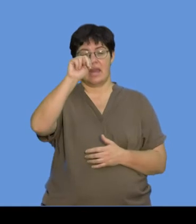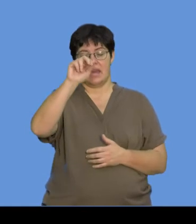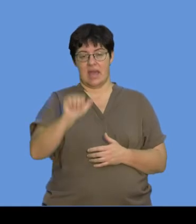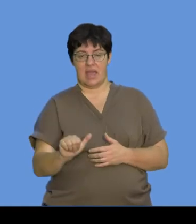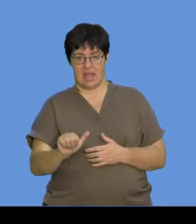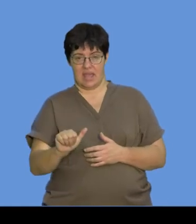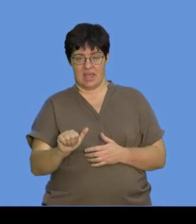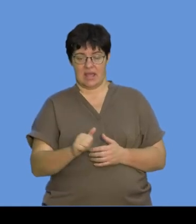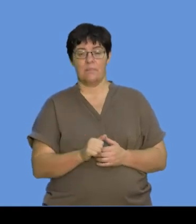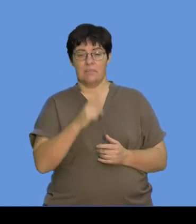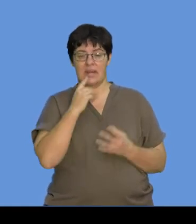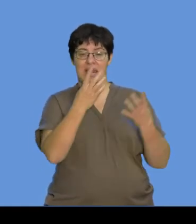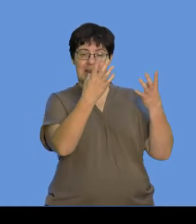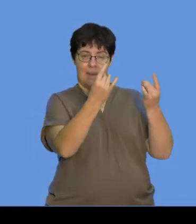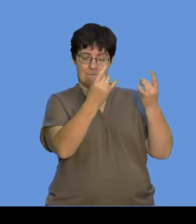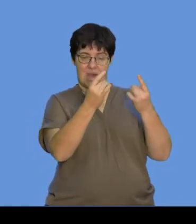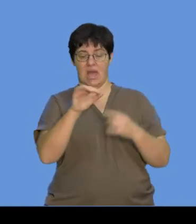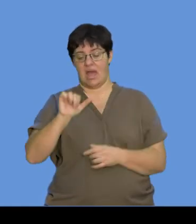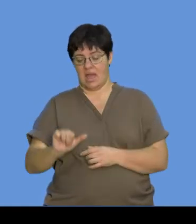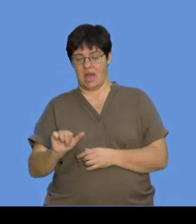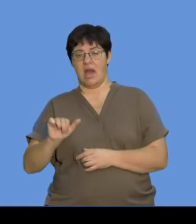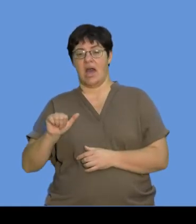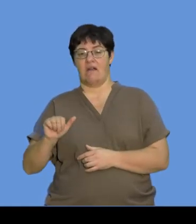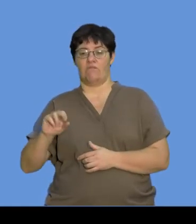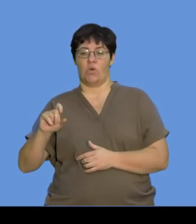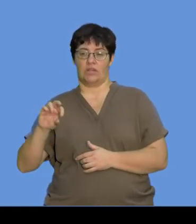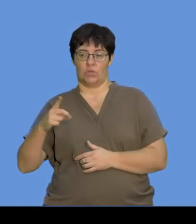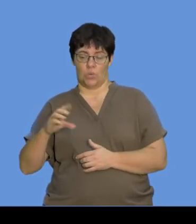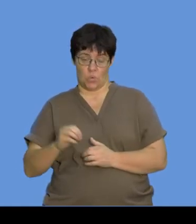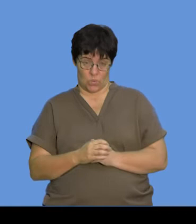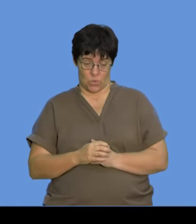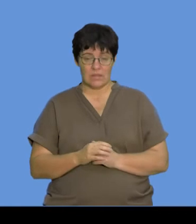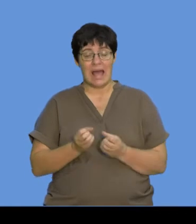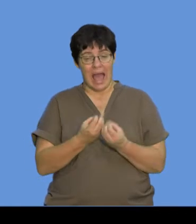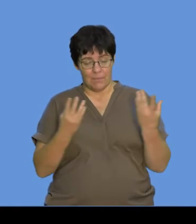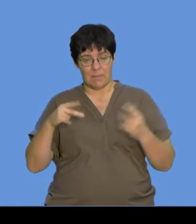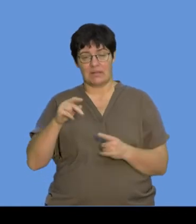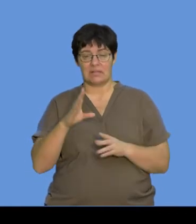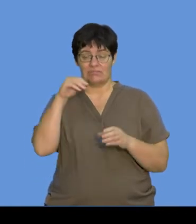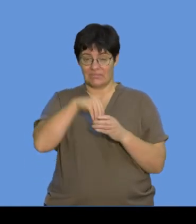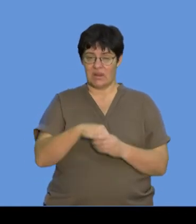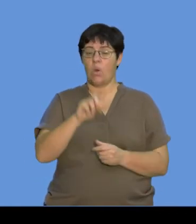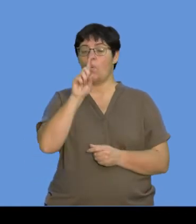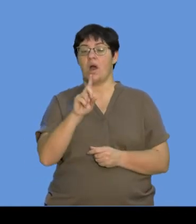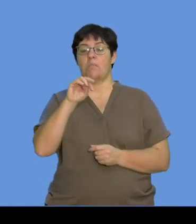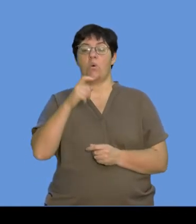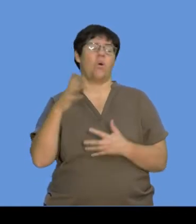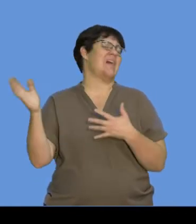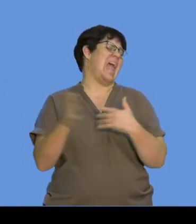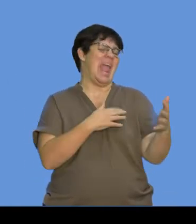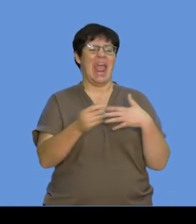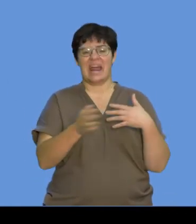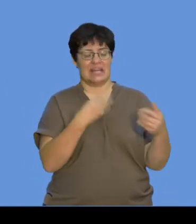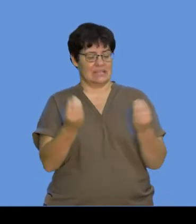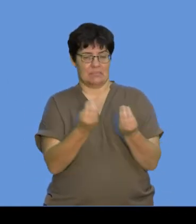which stands for Avogadro number. Take note of the symbol, okay? Is the name given to the number of particles in a mole of